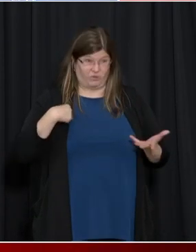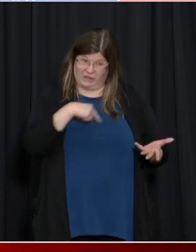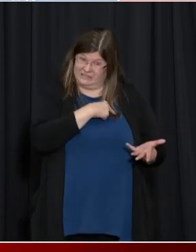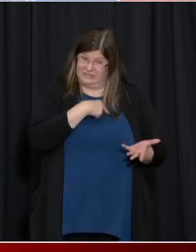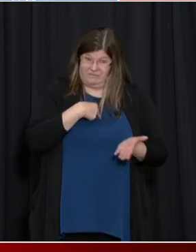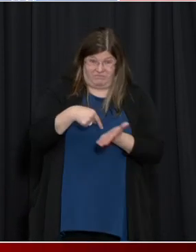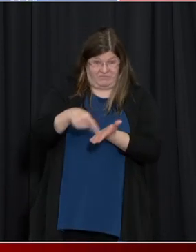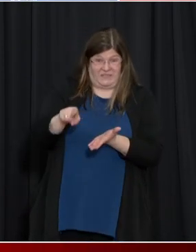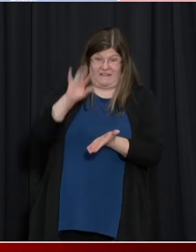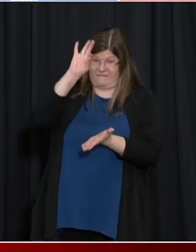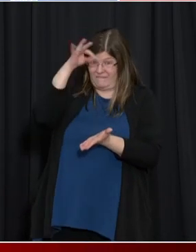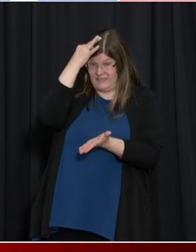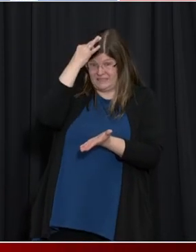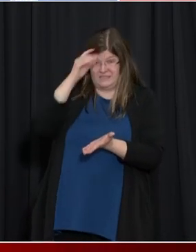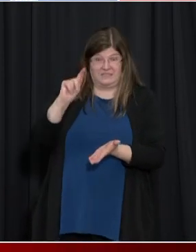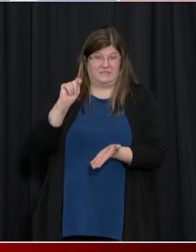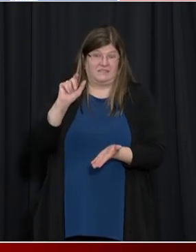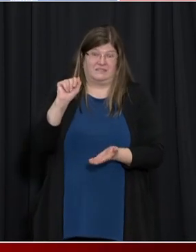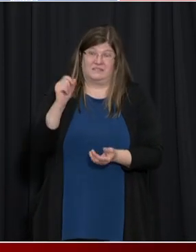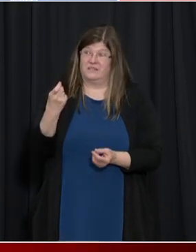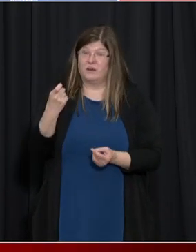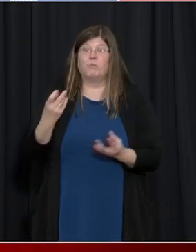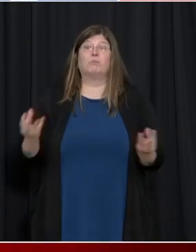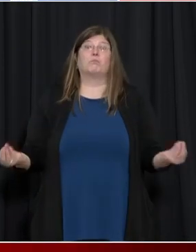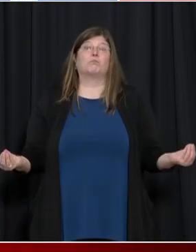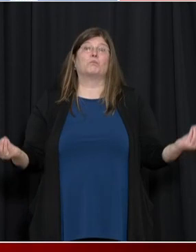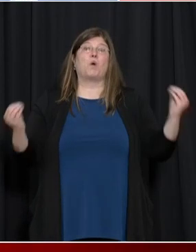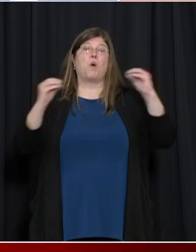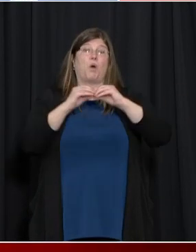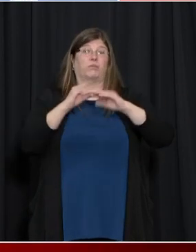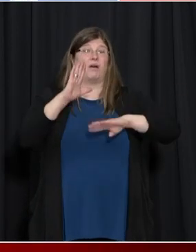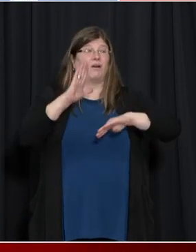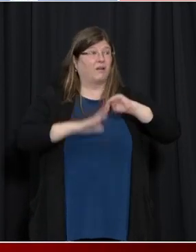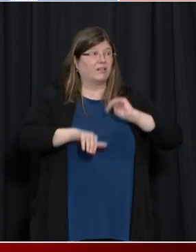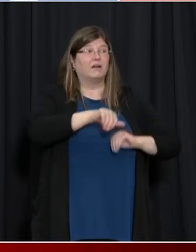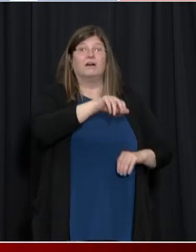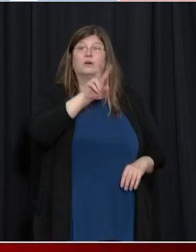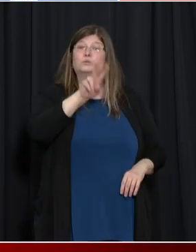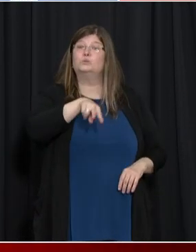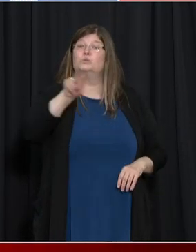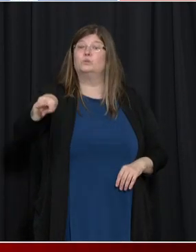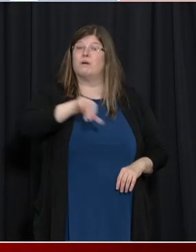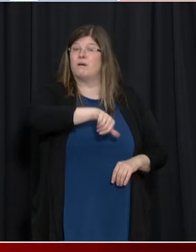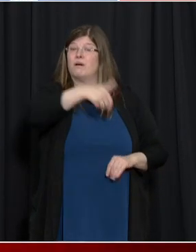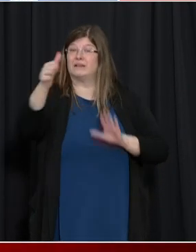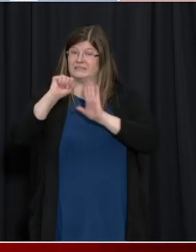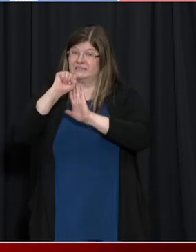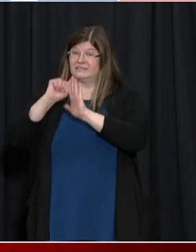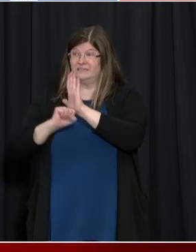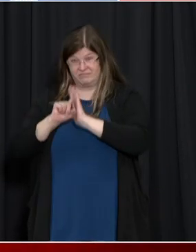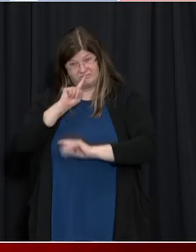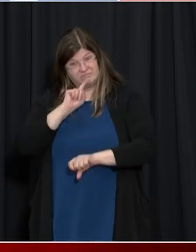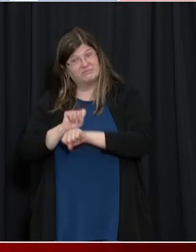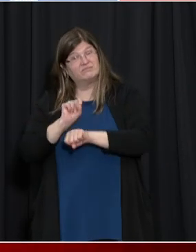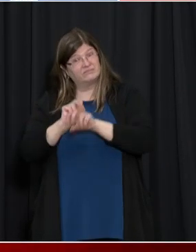federal taxes than 22 states. We're larger than 22 states, and we are not a territory. And so